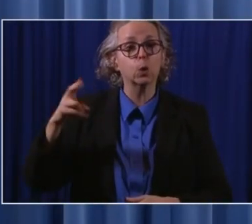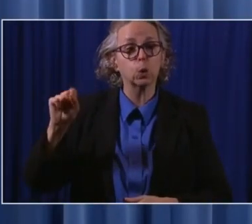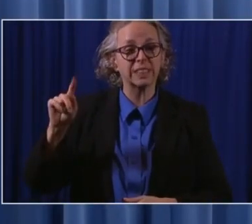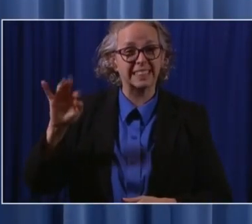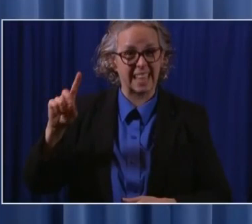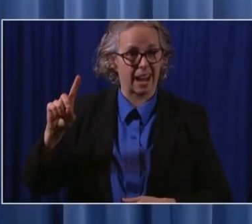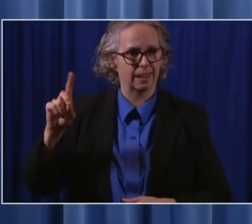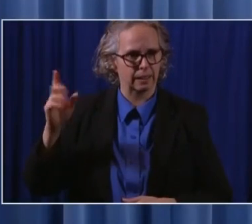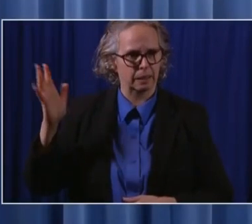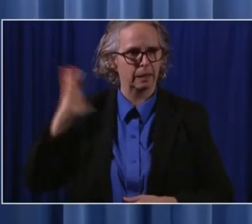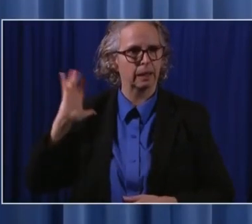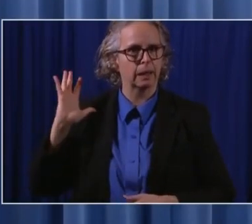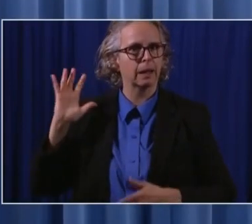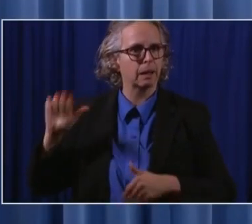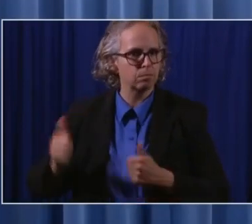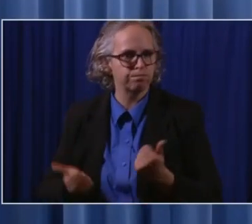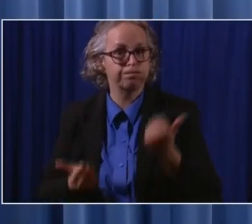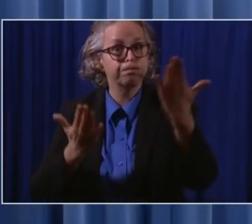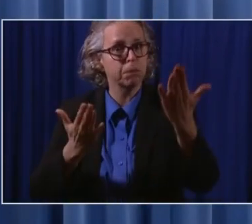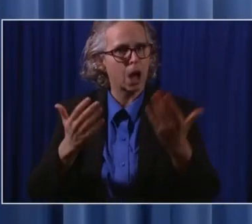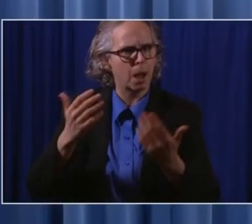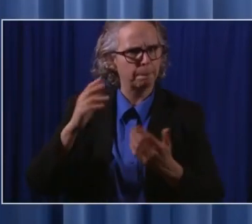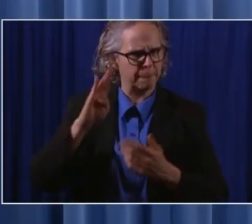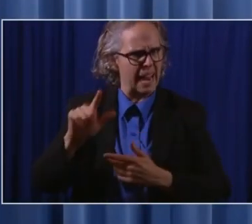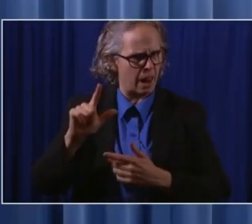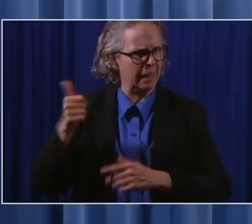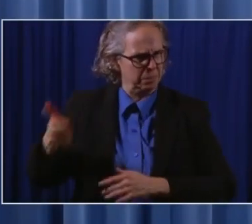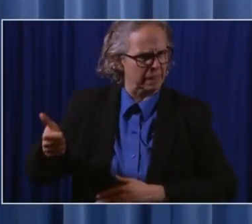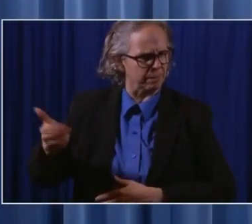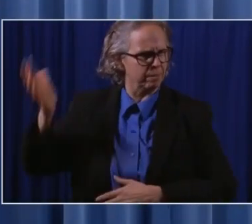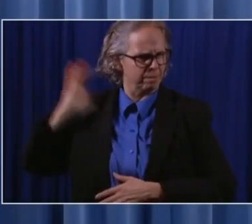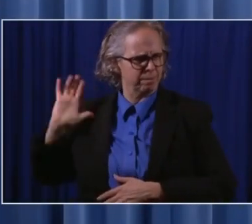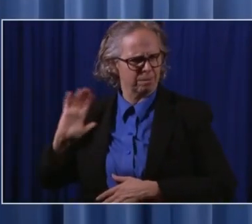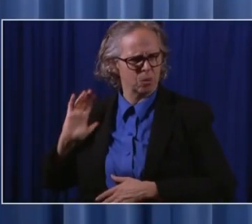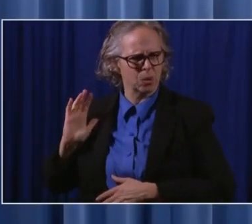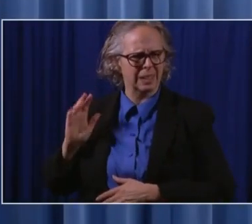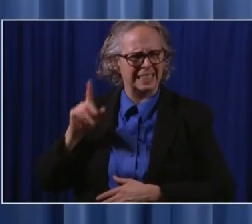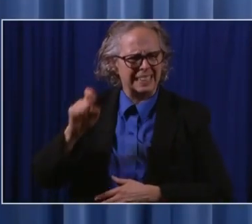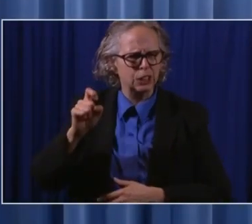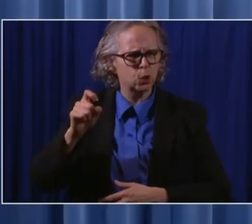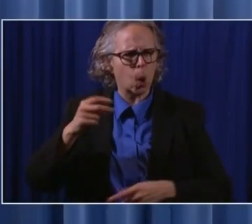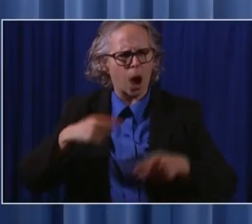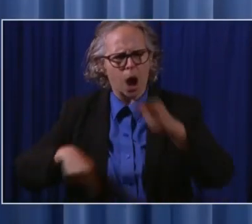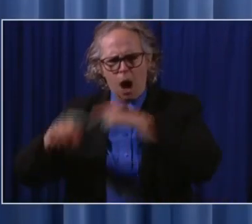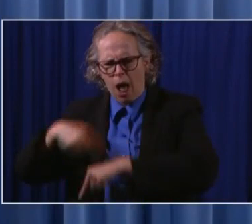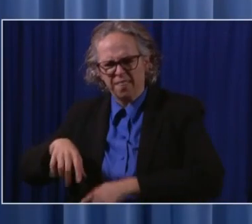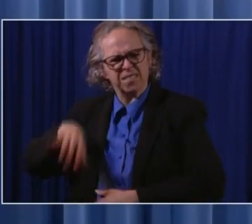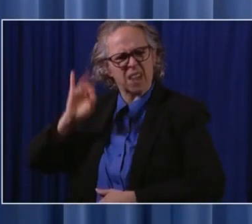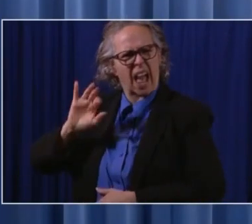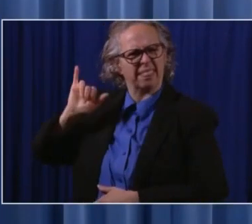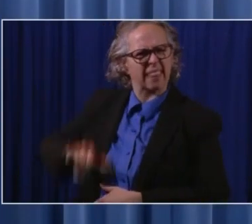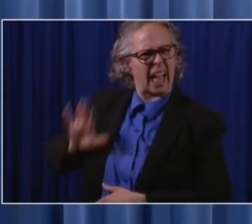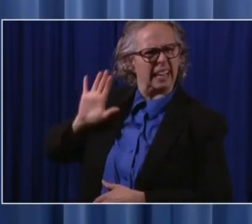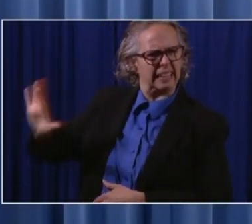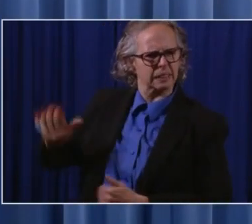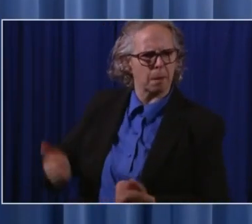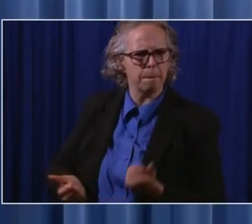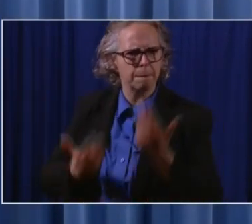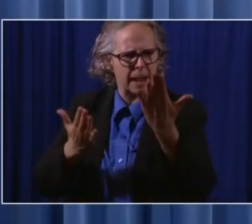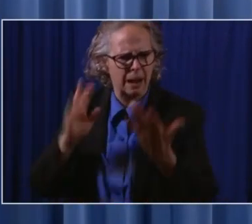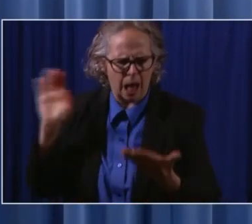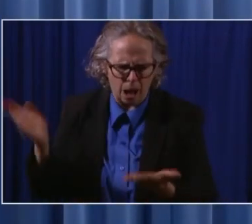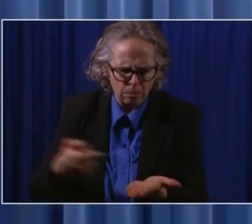look at that bill. We've got to have our constitutional experts advise us about what is constitutional, what we can do and what we can't